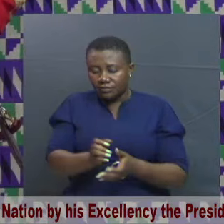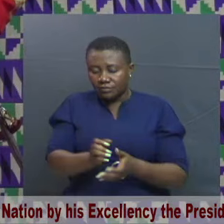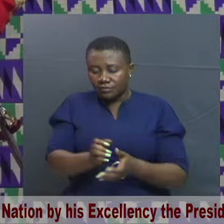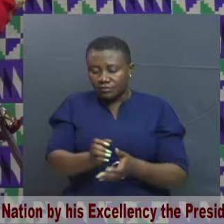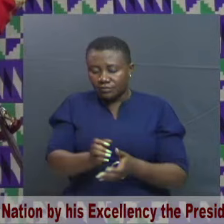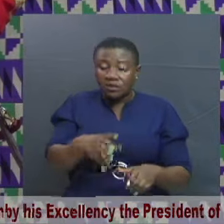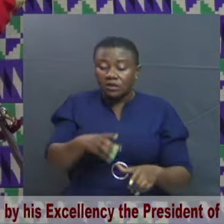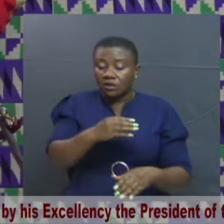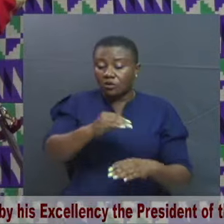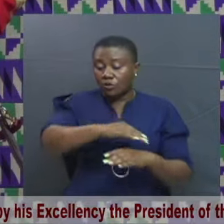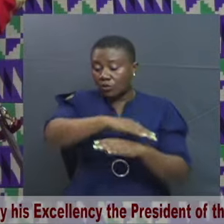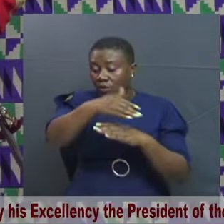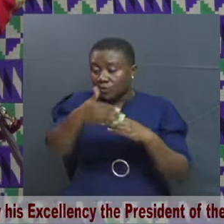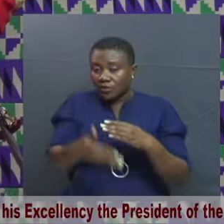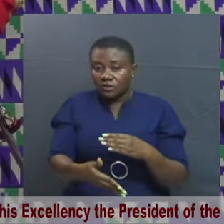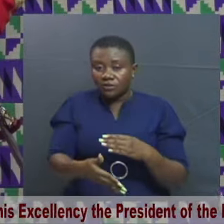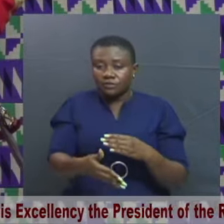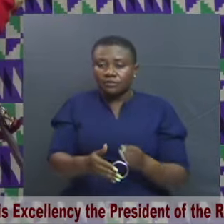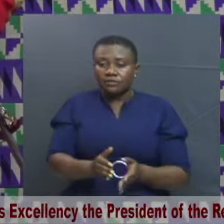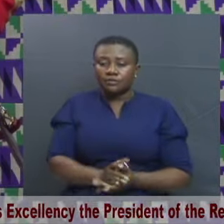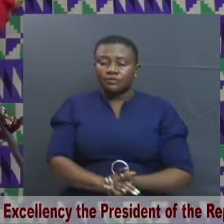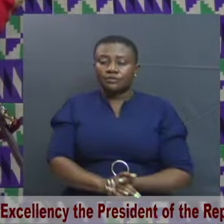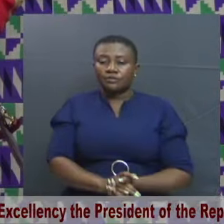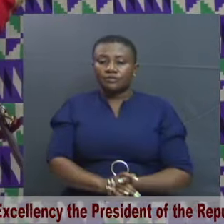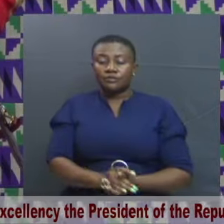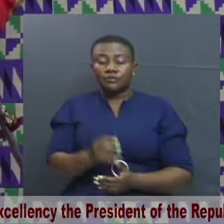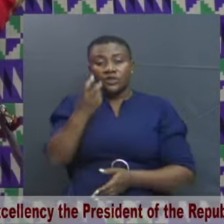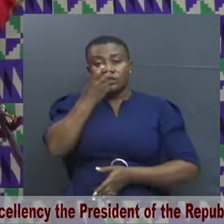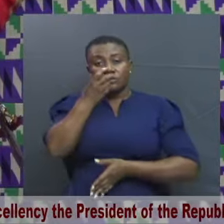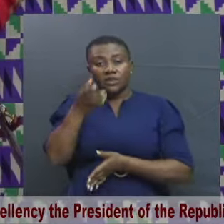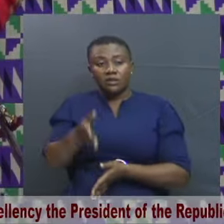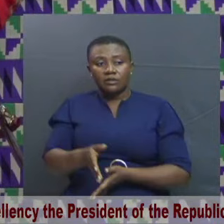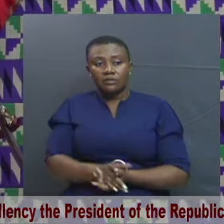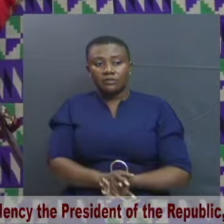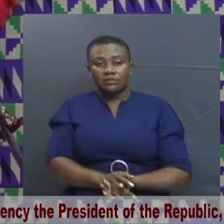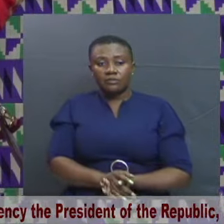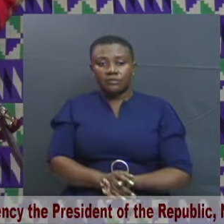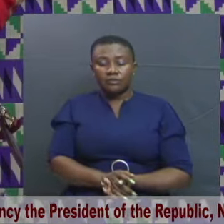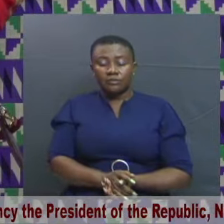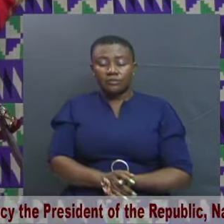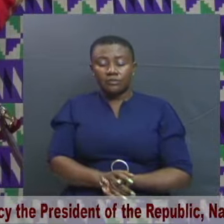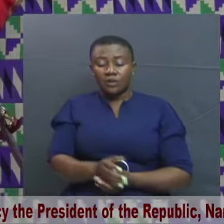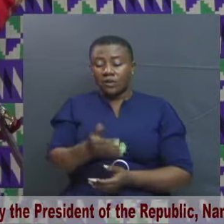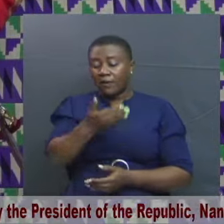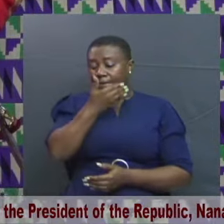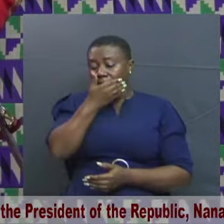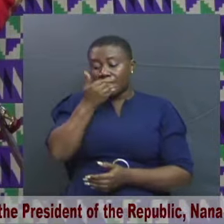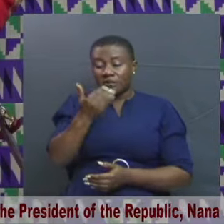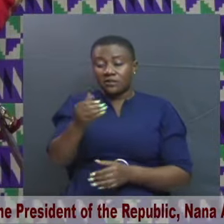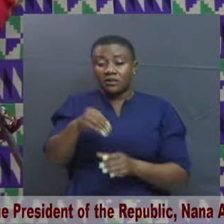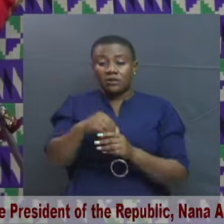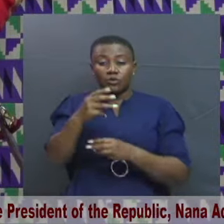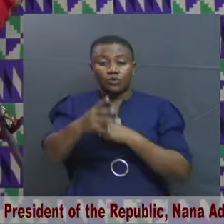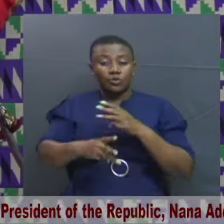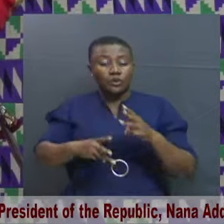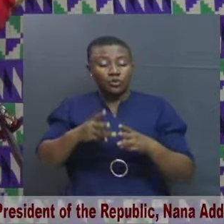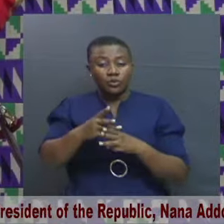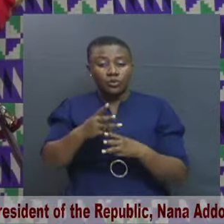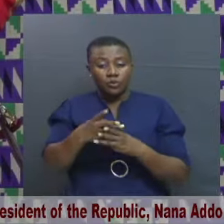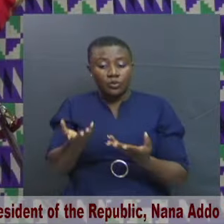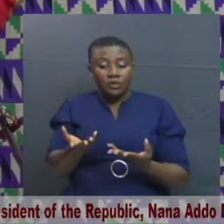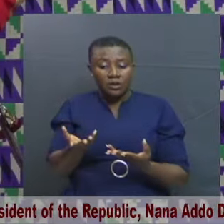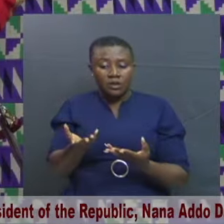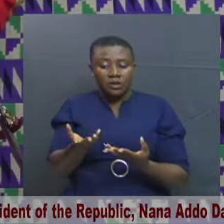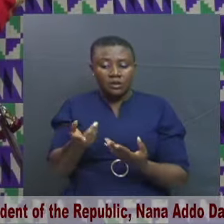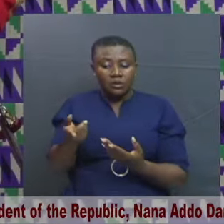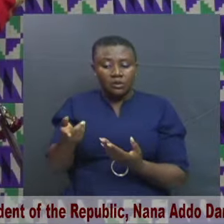of completion they are in is speaker with the best will in the world there simply will not